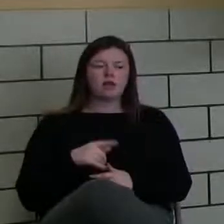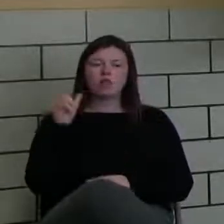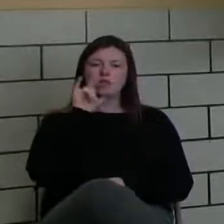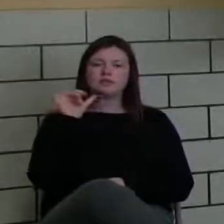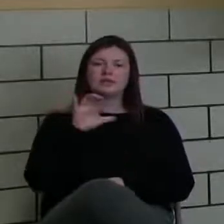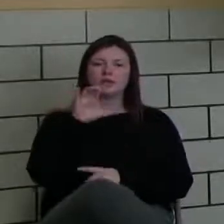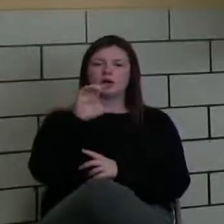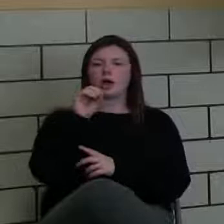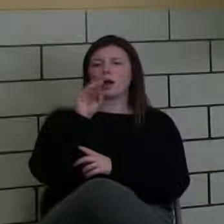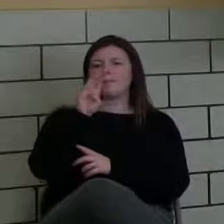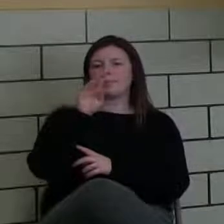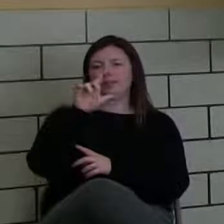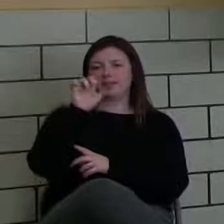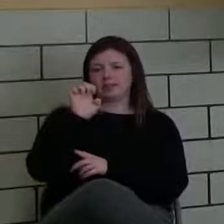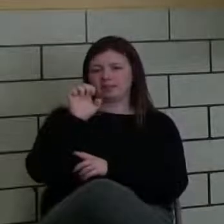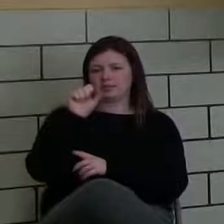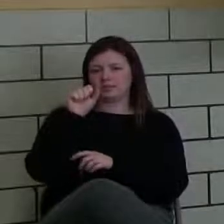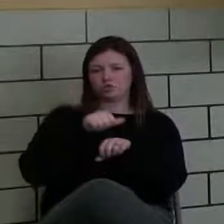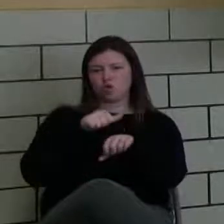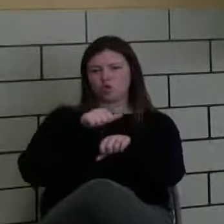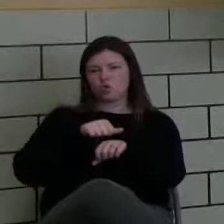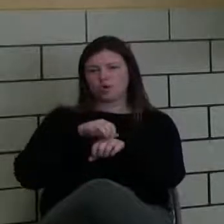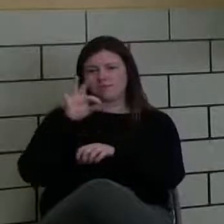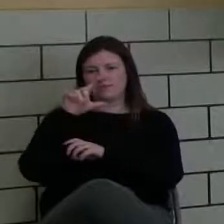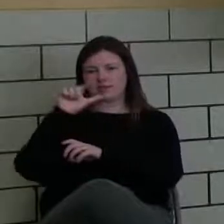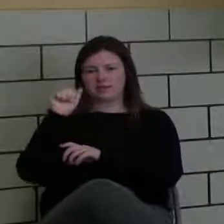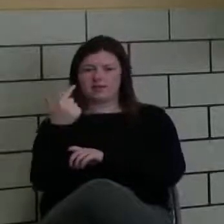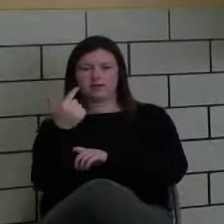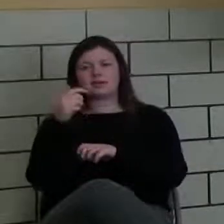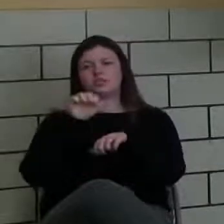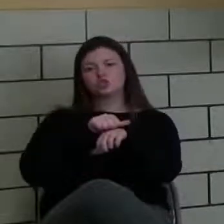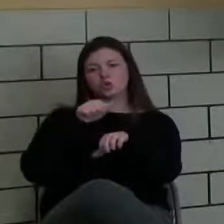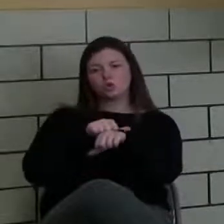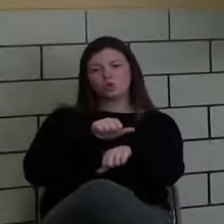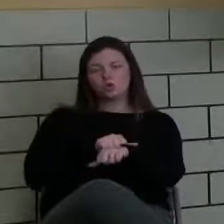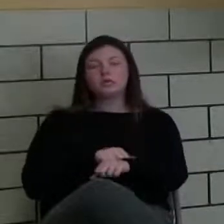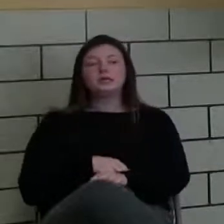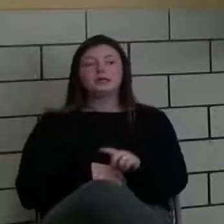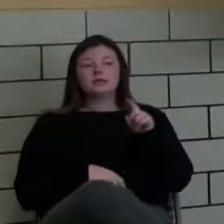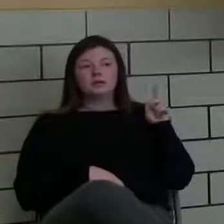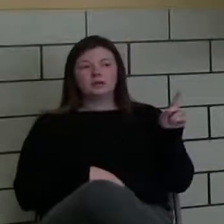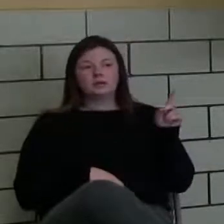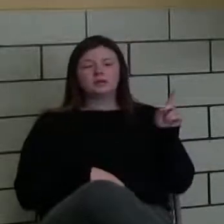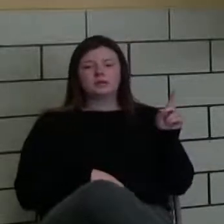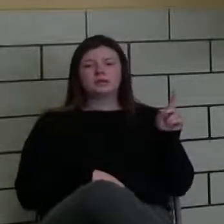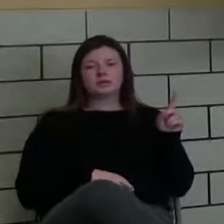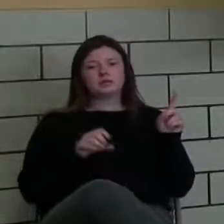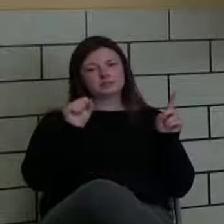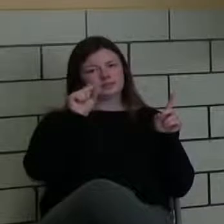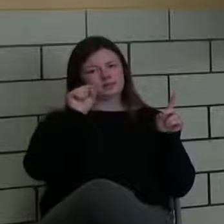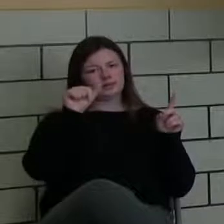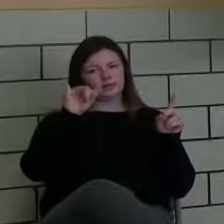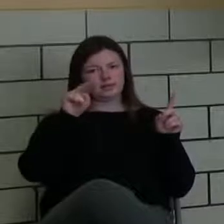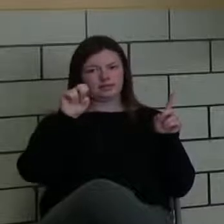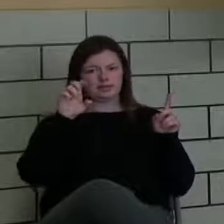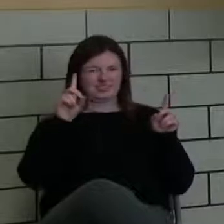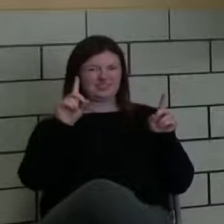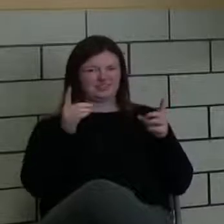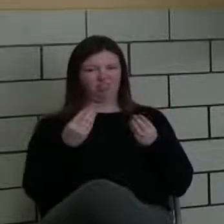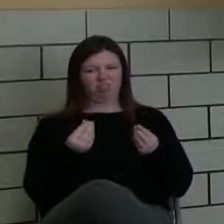cobble kind of stone, flagstone. It is stained and needs to be refinished over